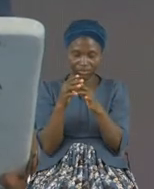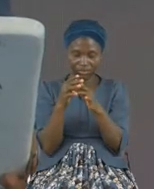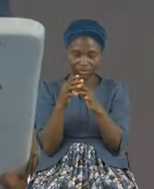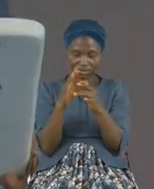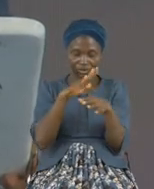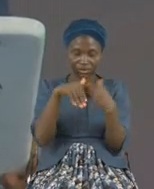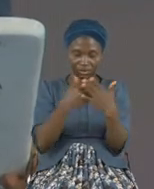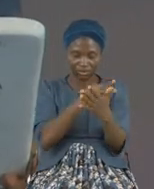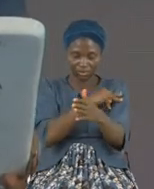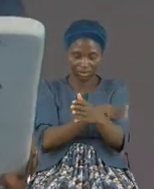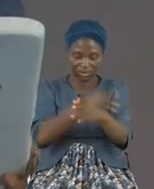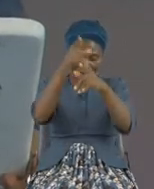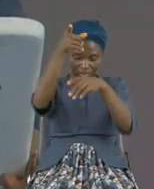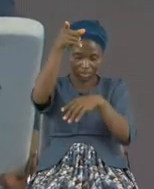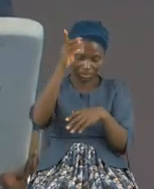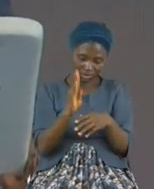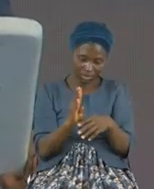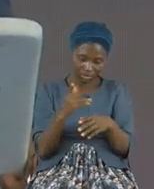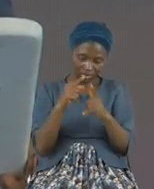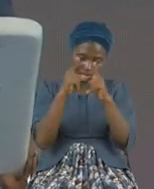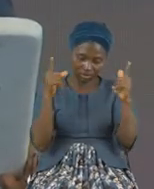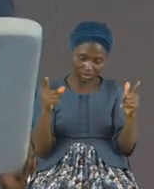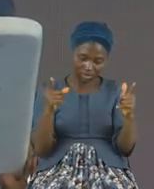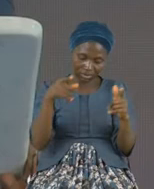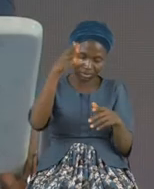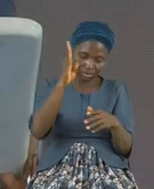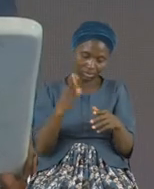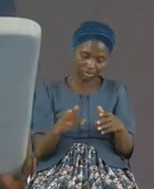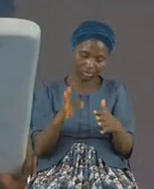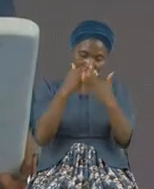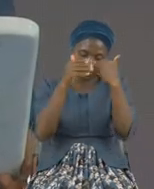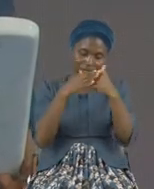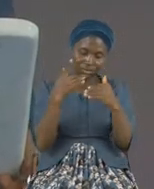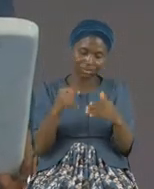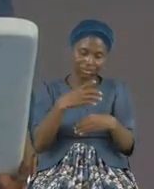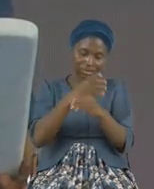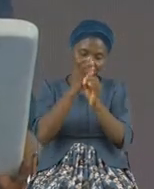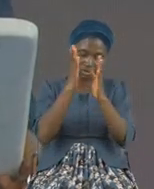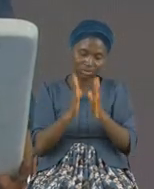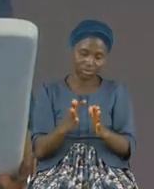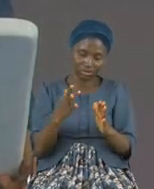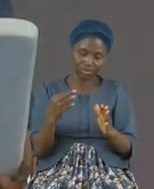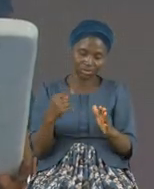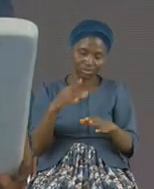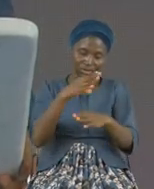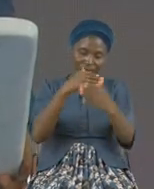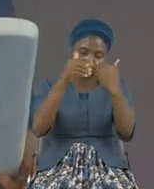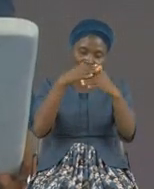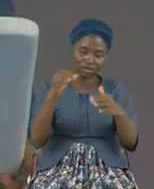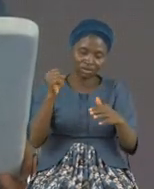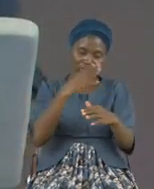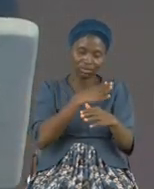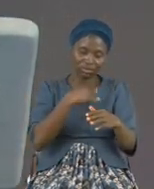Almighty God, the great God of heaven, the creator of the heavens and the earth, we thank